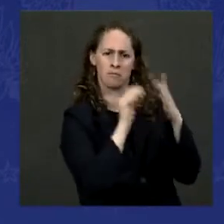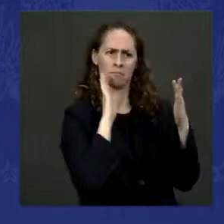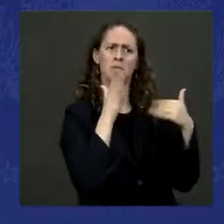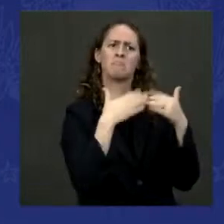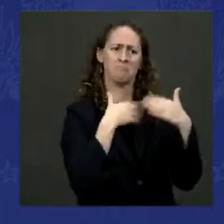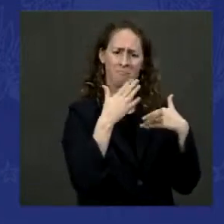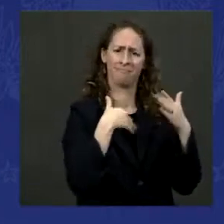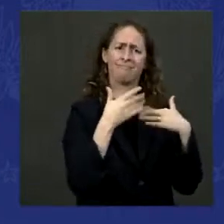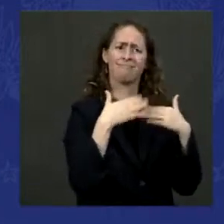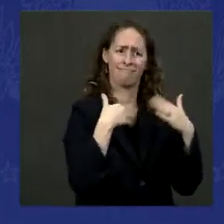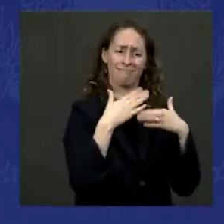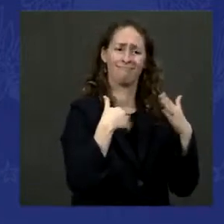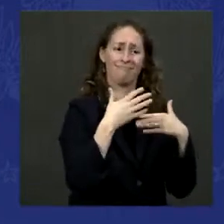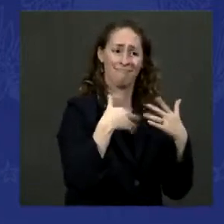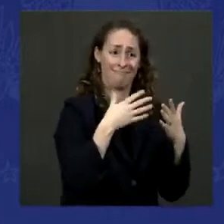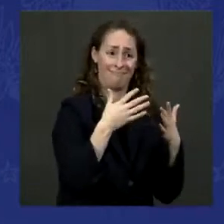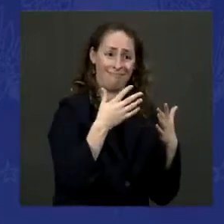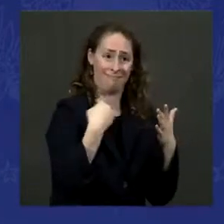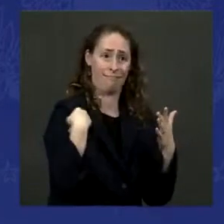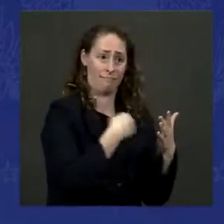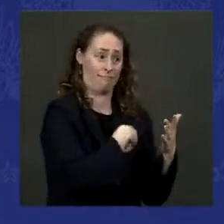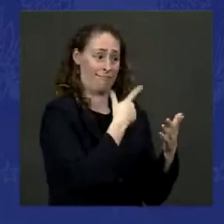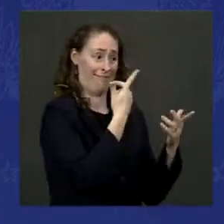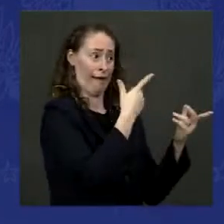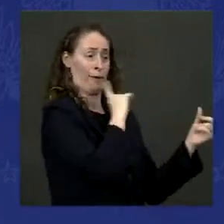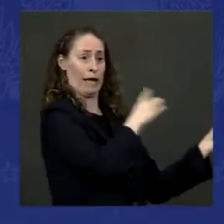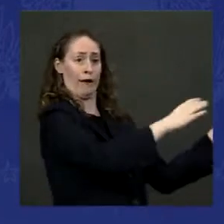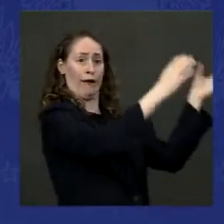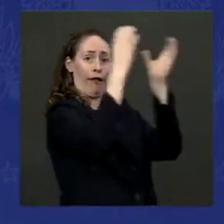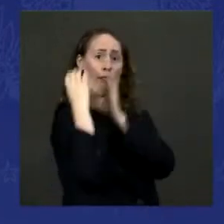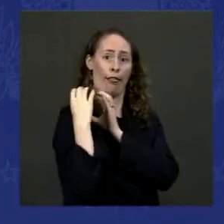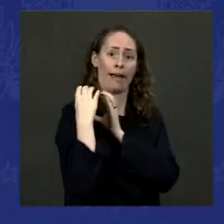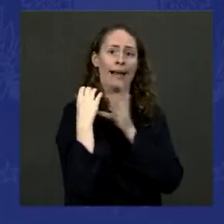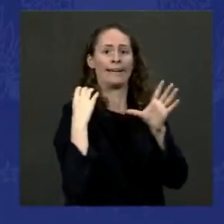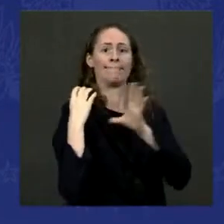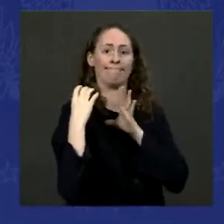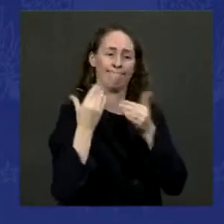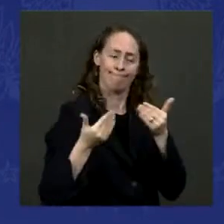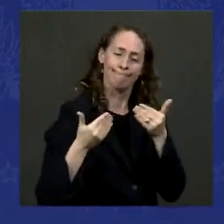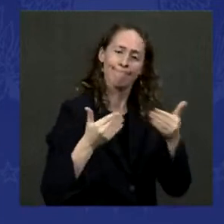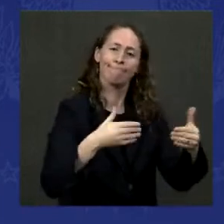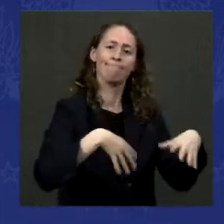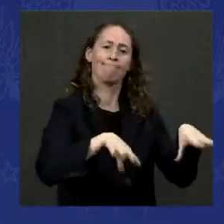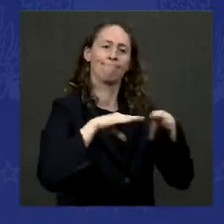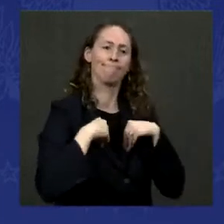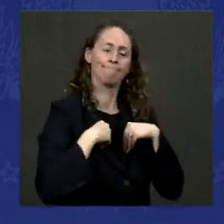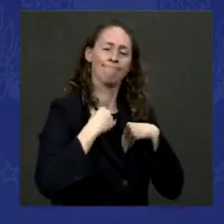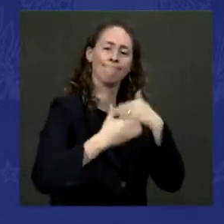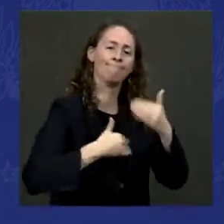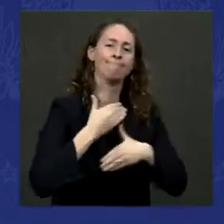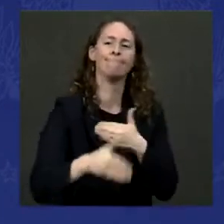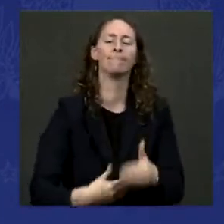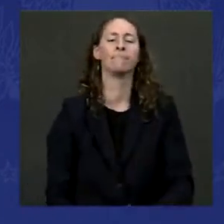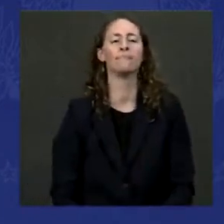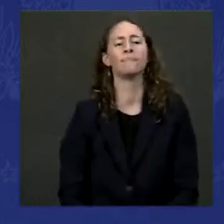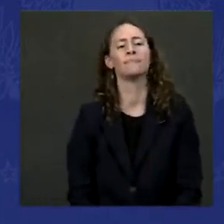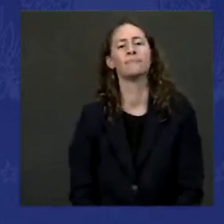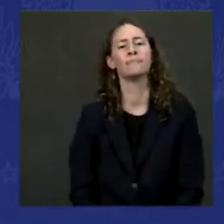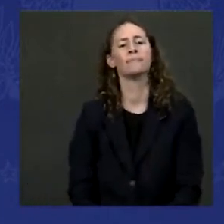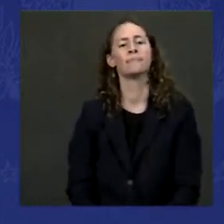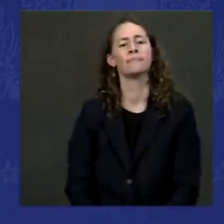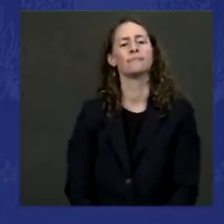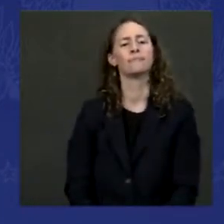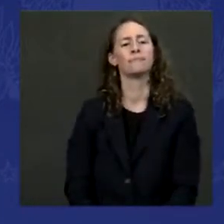debt as well. We'll go ahead and do that. That's the way to proceed. If it comes down to reconciliation or raising the debt